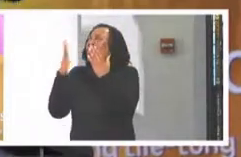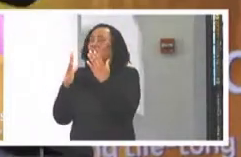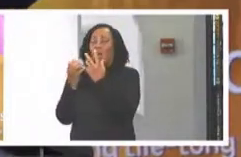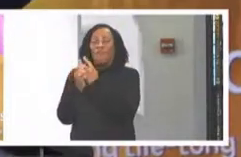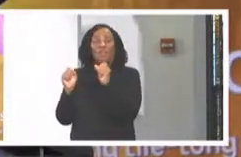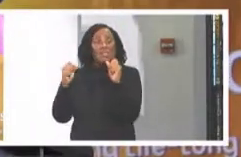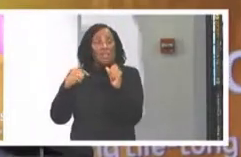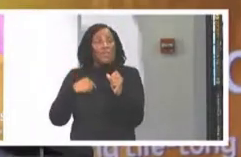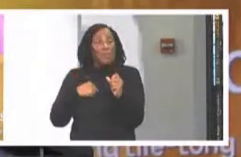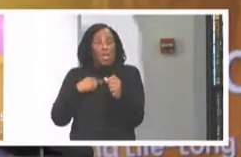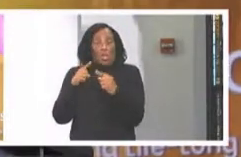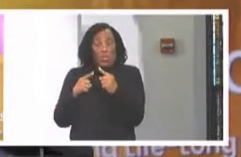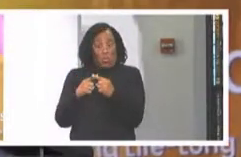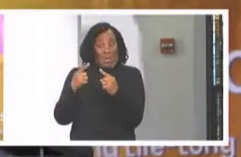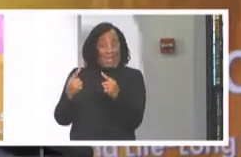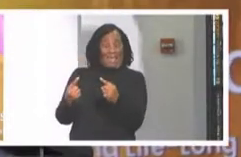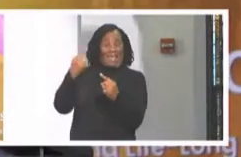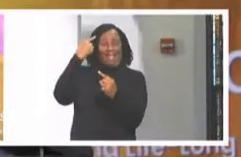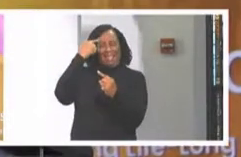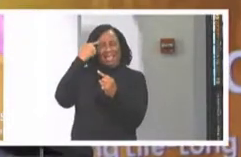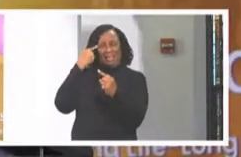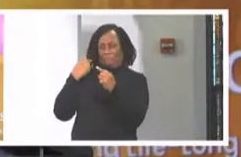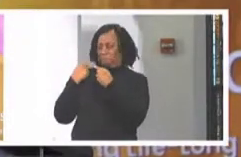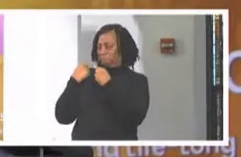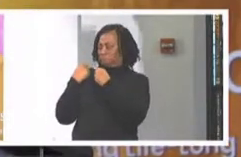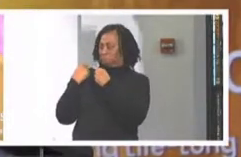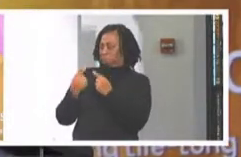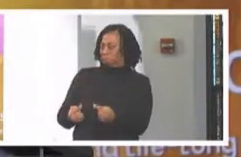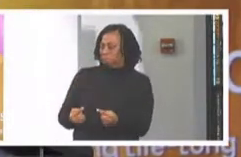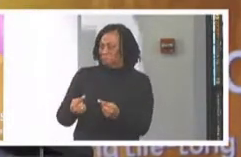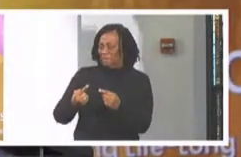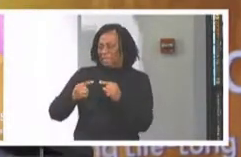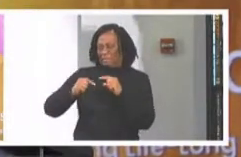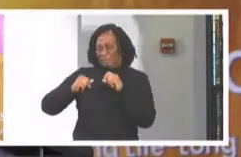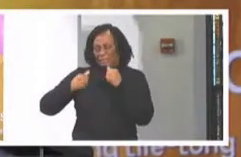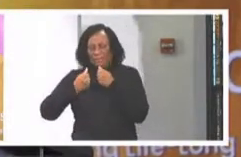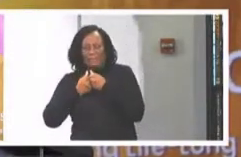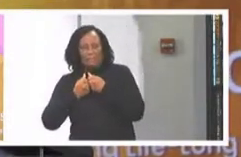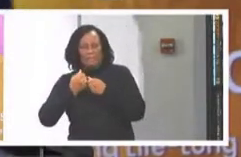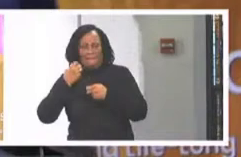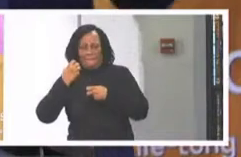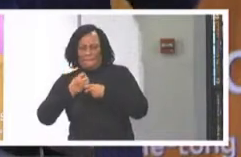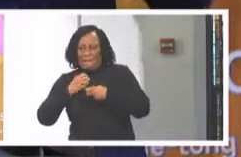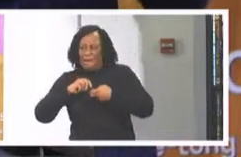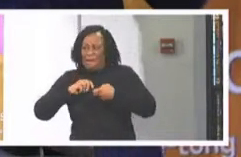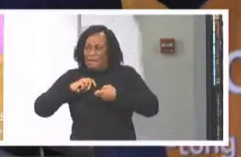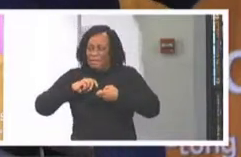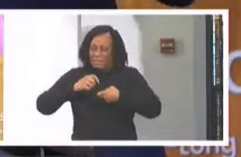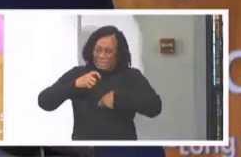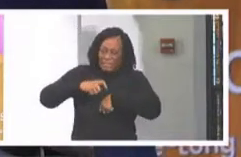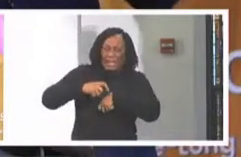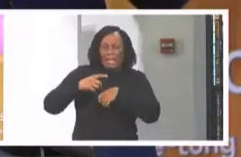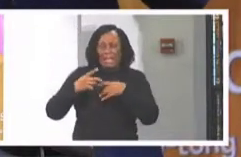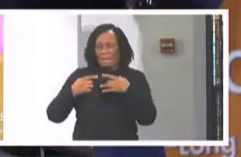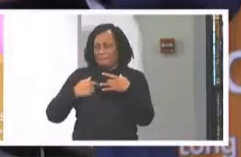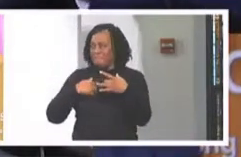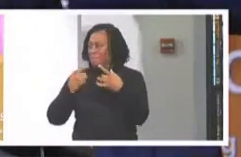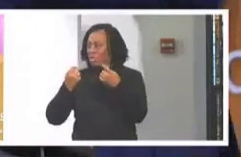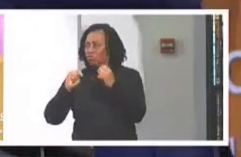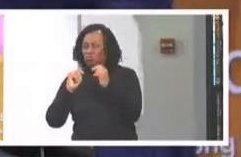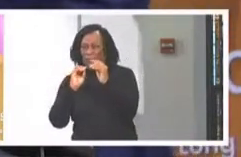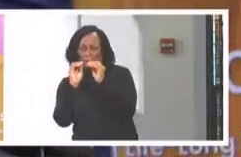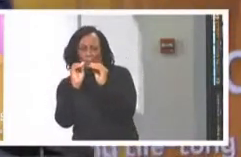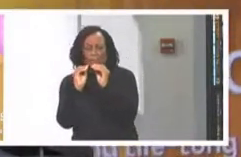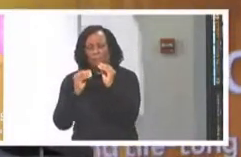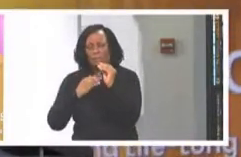so when I think about the difficulties of my life, I realize I tried to put my life back together. I